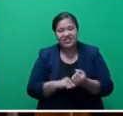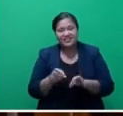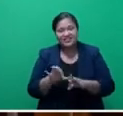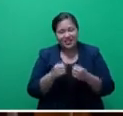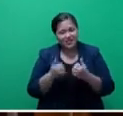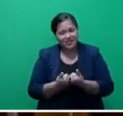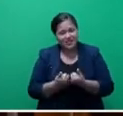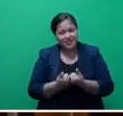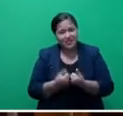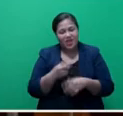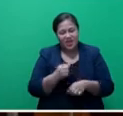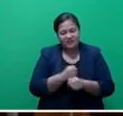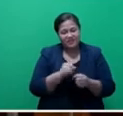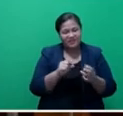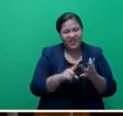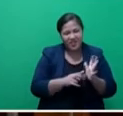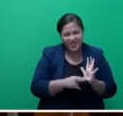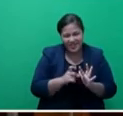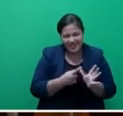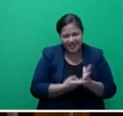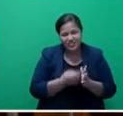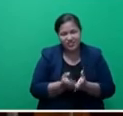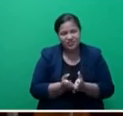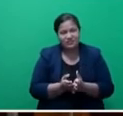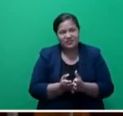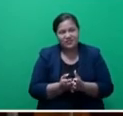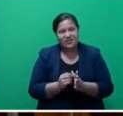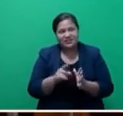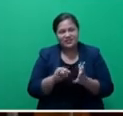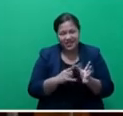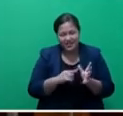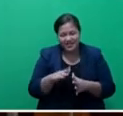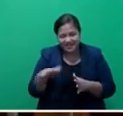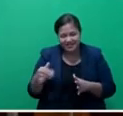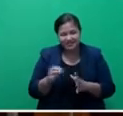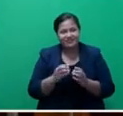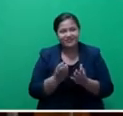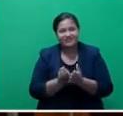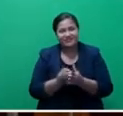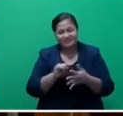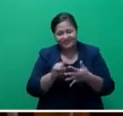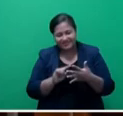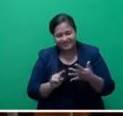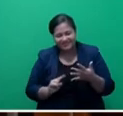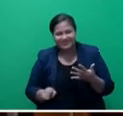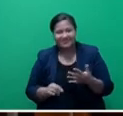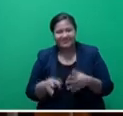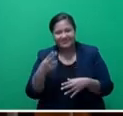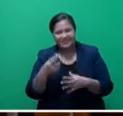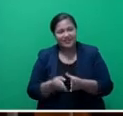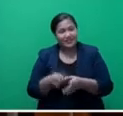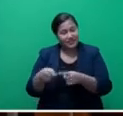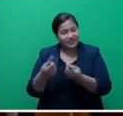Fiji Limited, we have Gandor Shipping, Valesasa Transportation Limited, Victoria Marine Limited, and Miller Shipping Services.